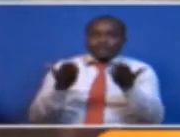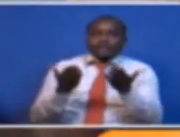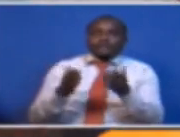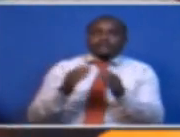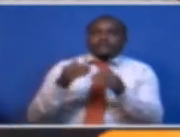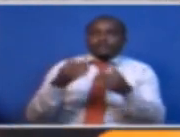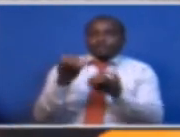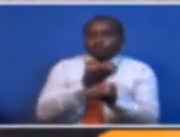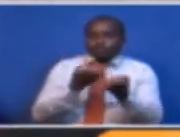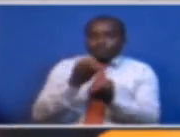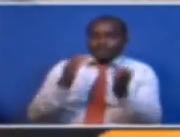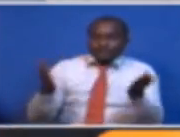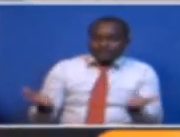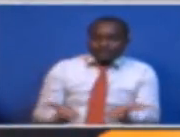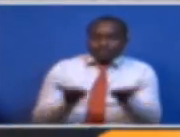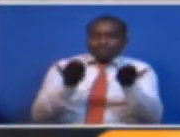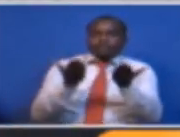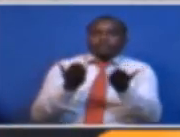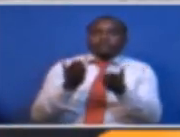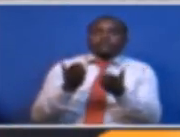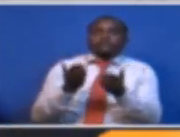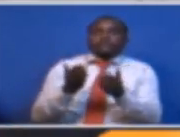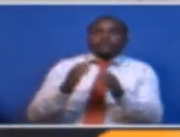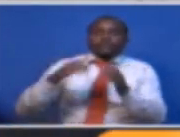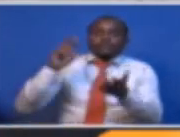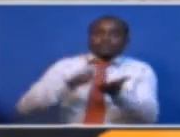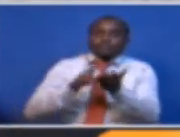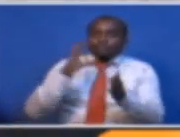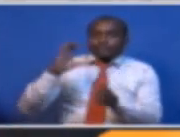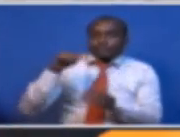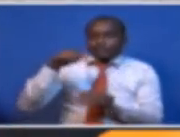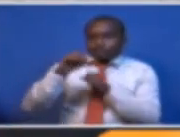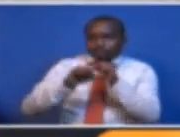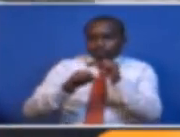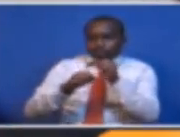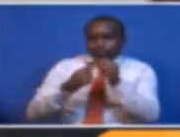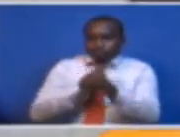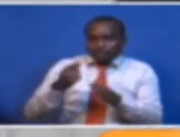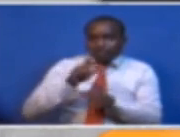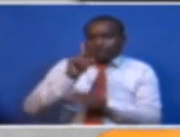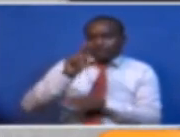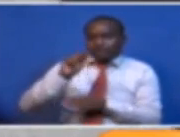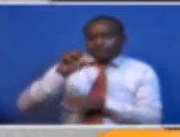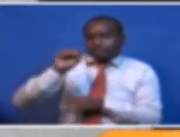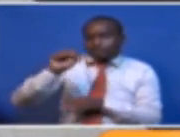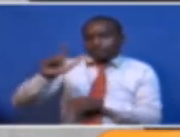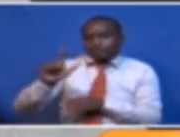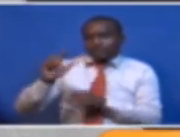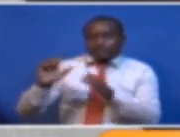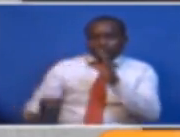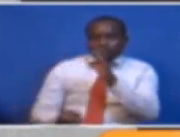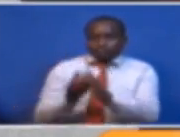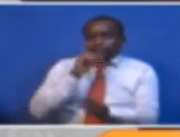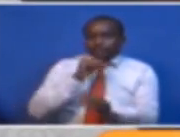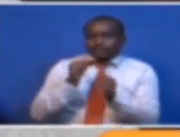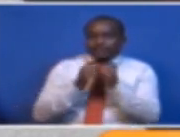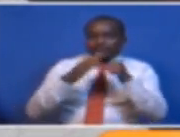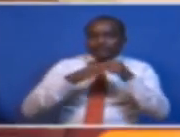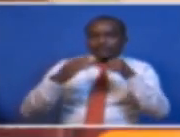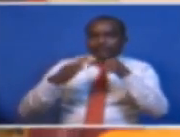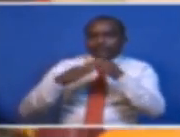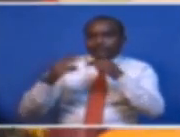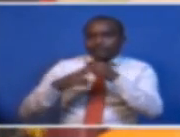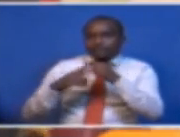The revival of the shipping line was approved by Cabinet this week. The Kenya National Shipping Line was established in 1987 as